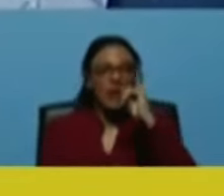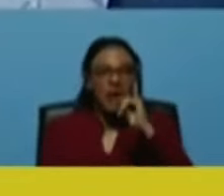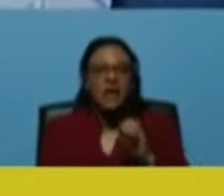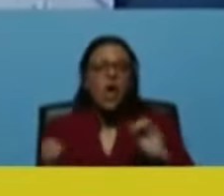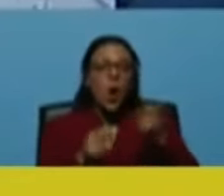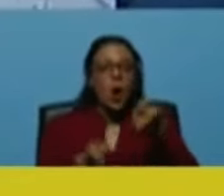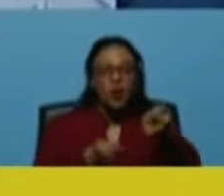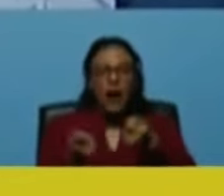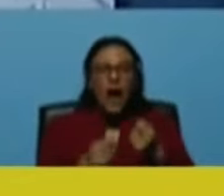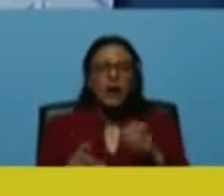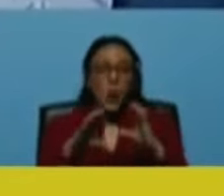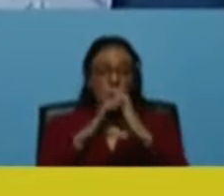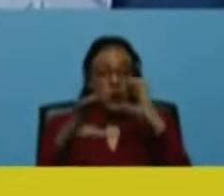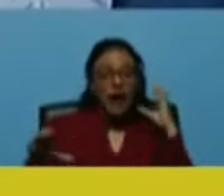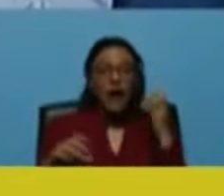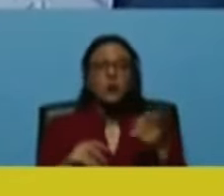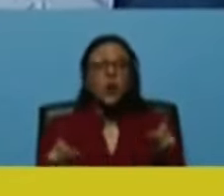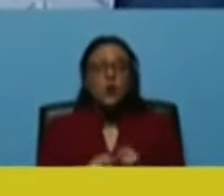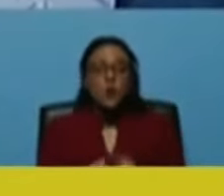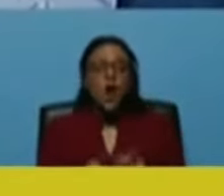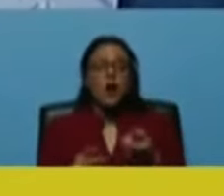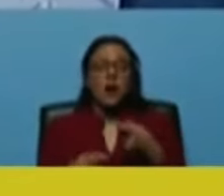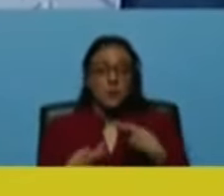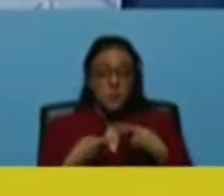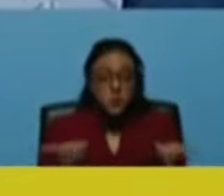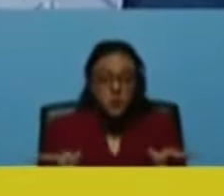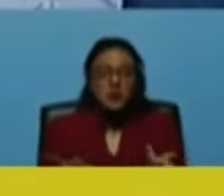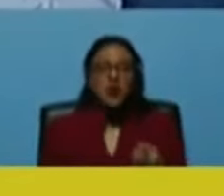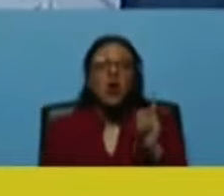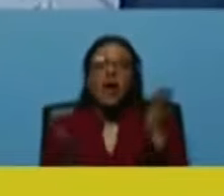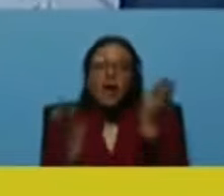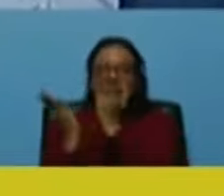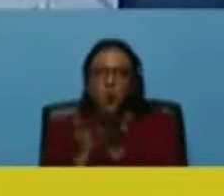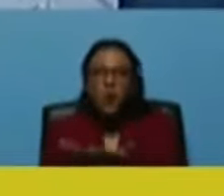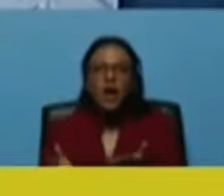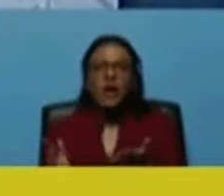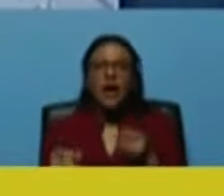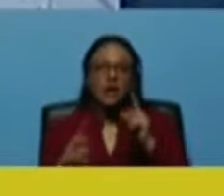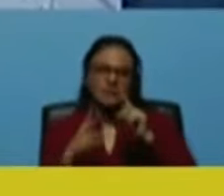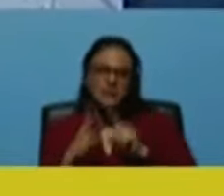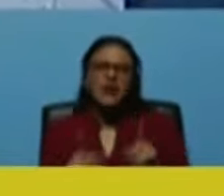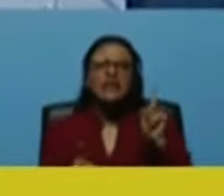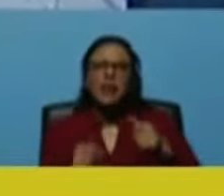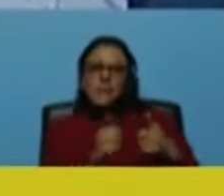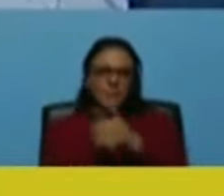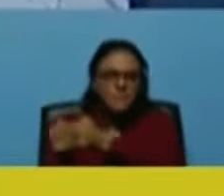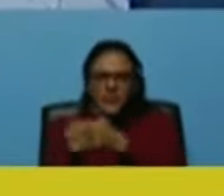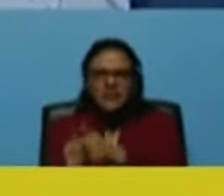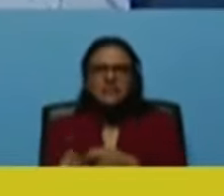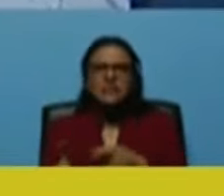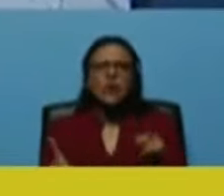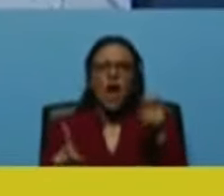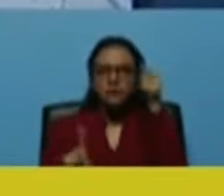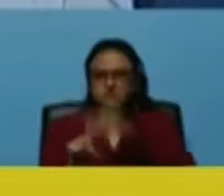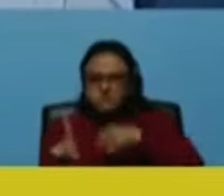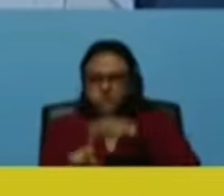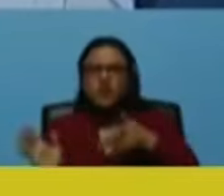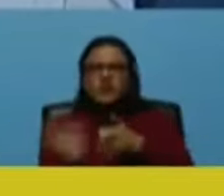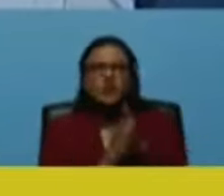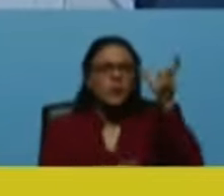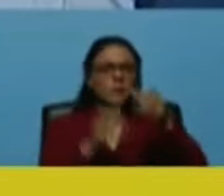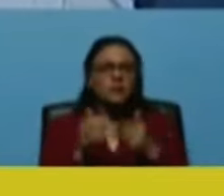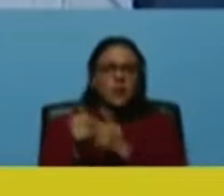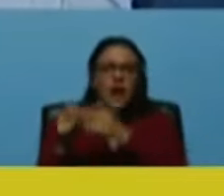acts, burning down of schools, hospitals, persecution of leaders,